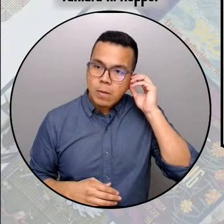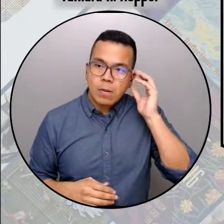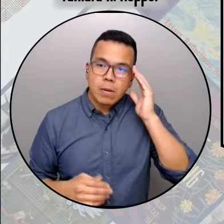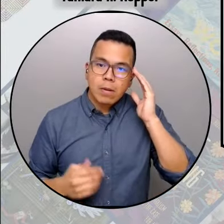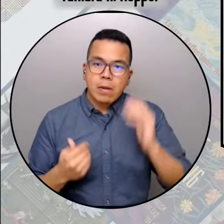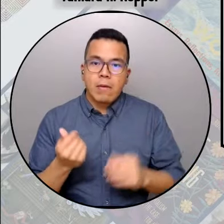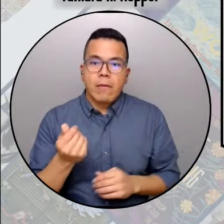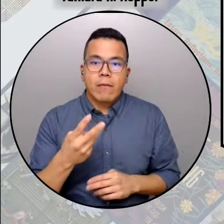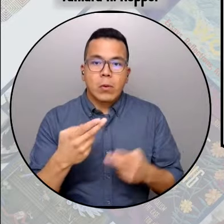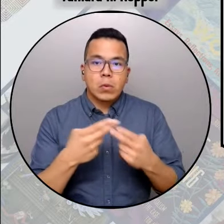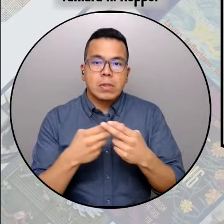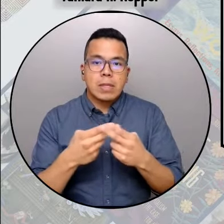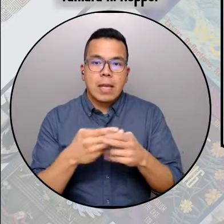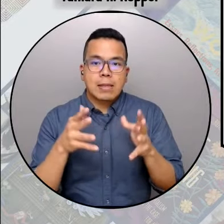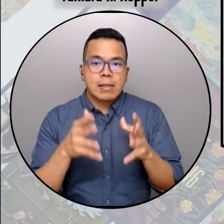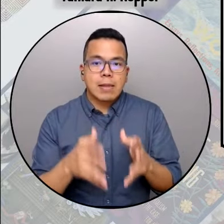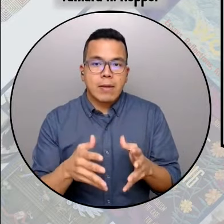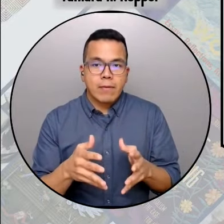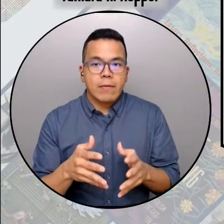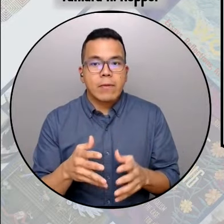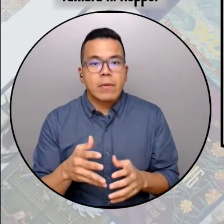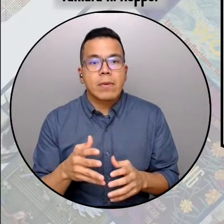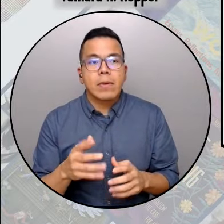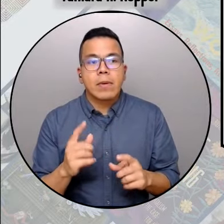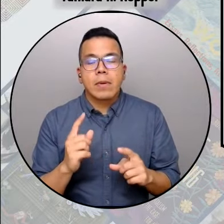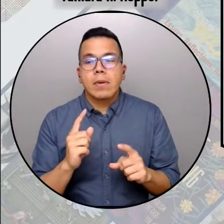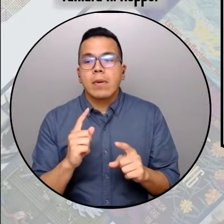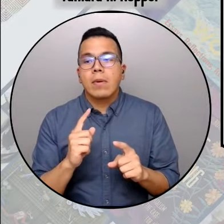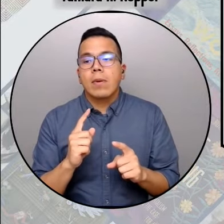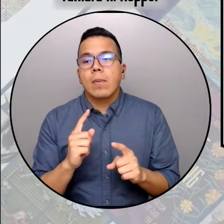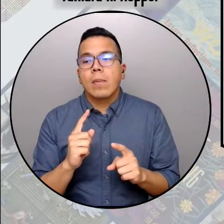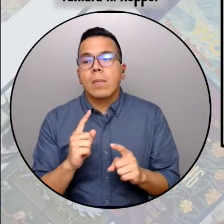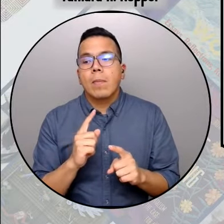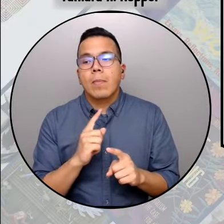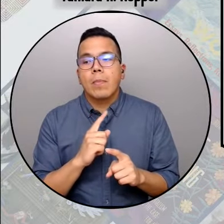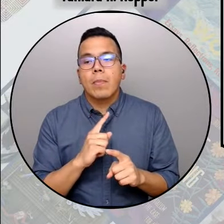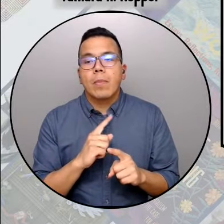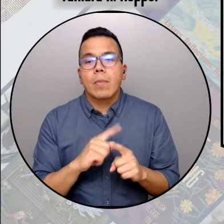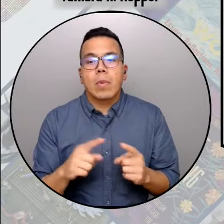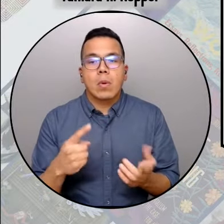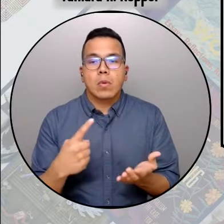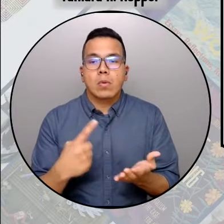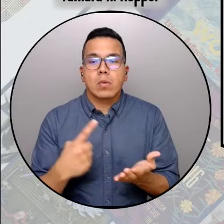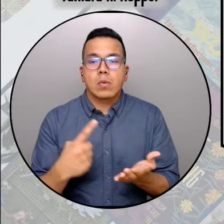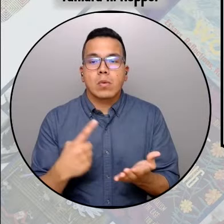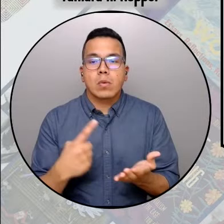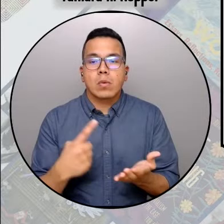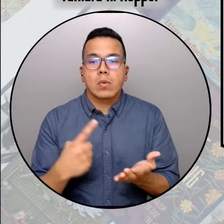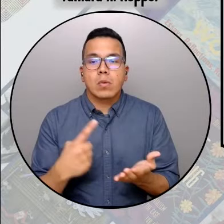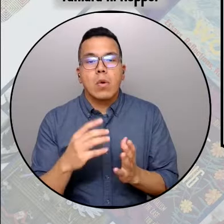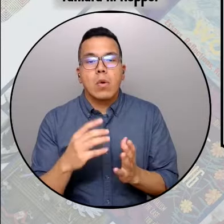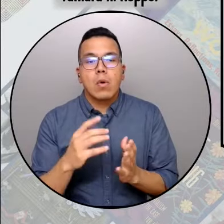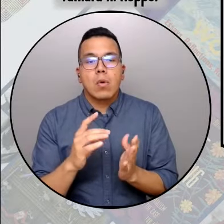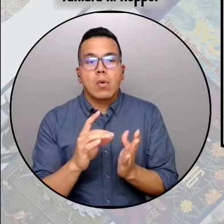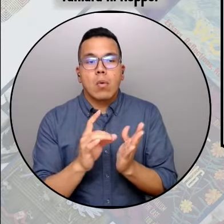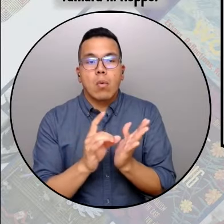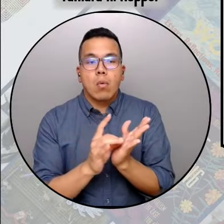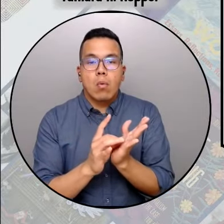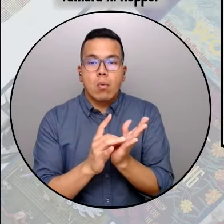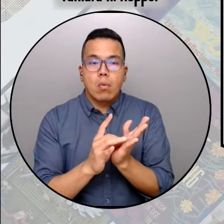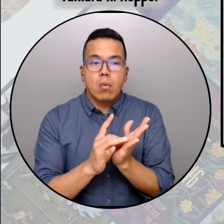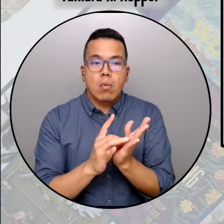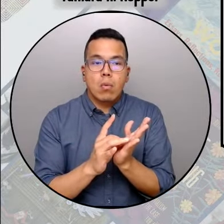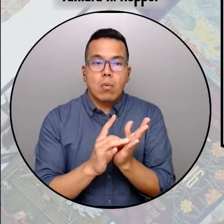here. But I want us just to talk about removal versus return. Removal is basically what is kind of